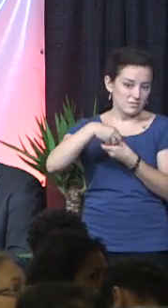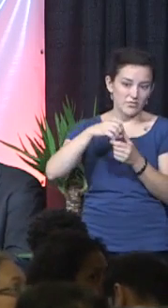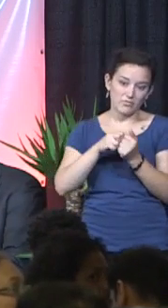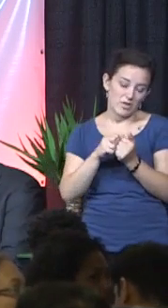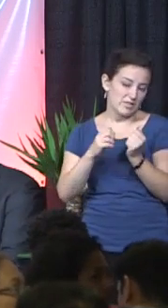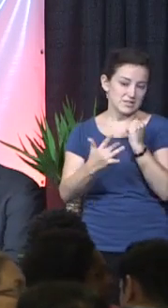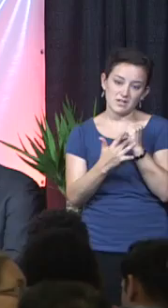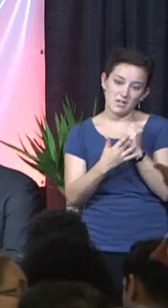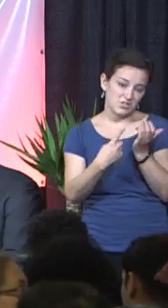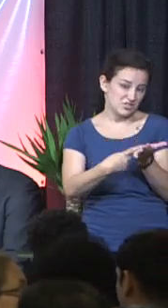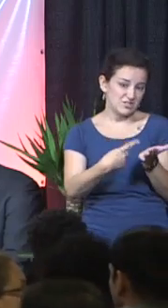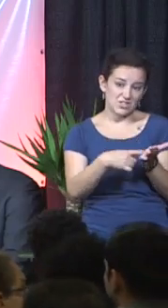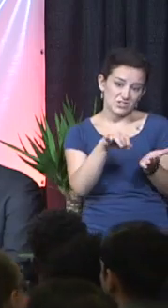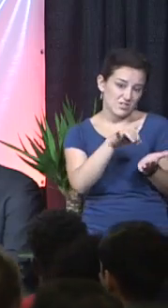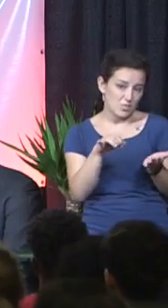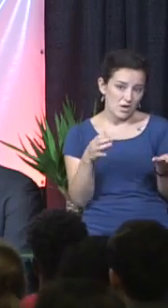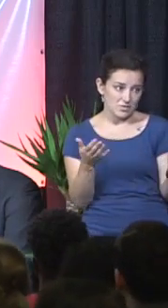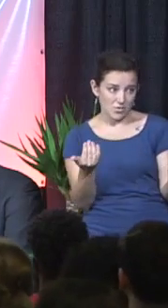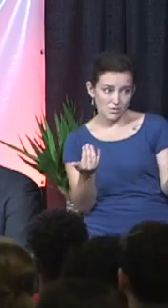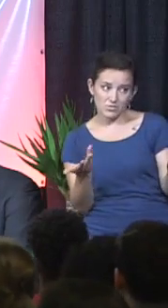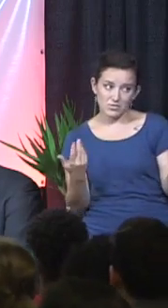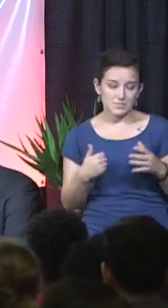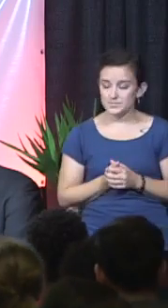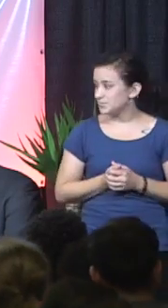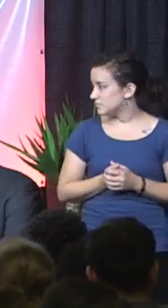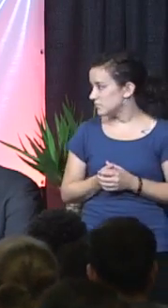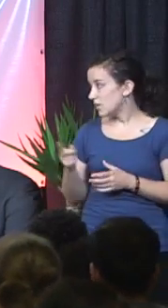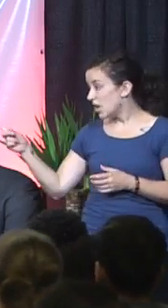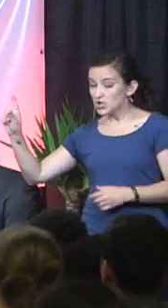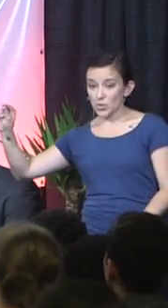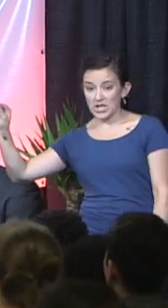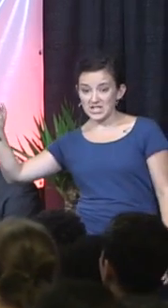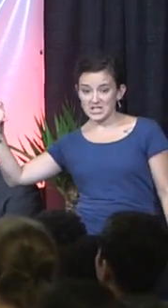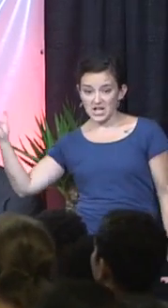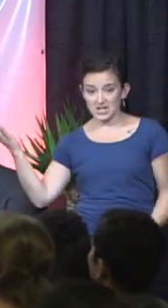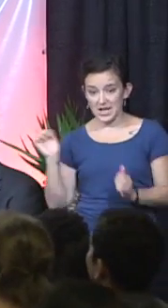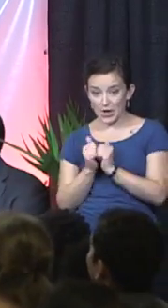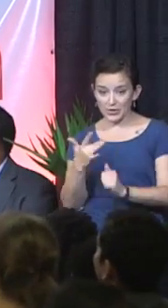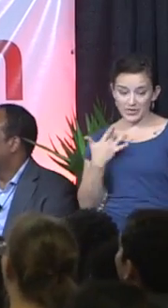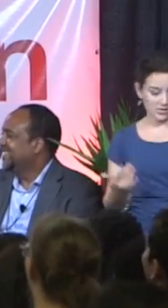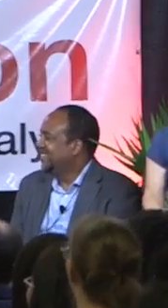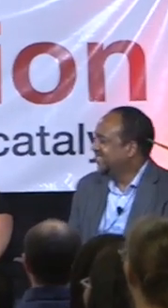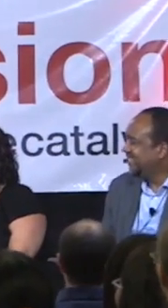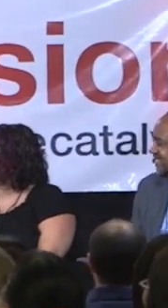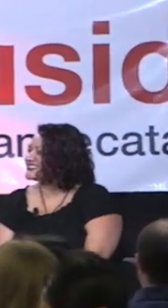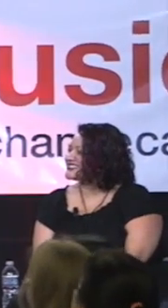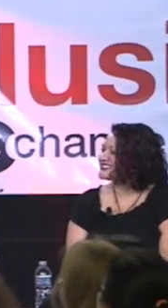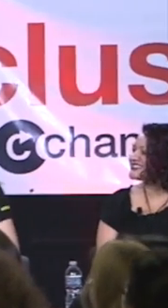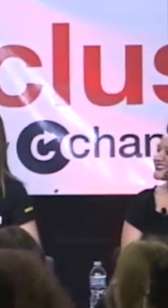technology discussion as well. So That's right. Yeah. You got 20 seconds. How do you feel about that?